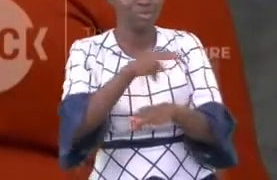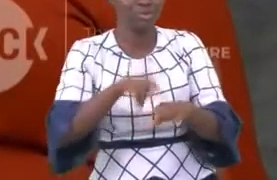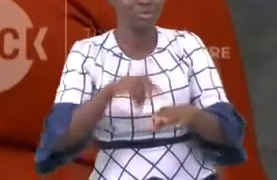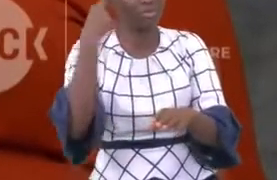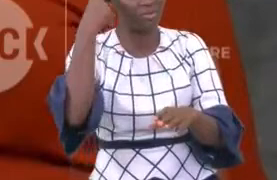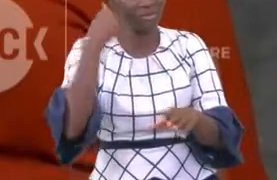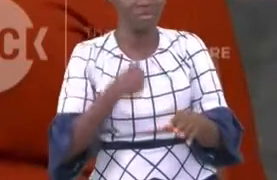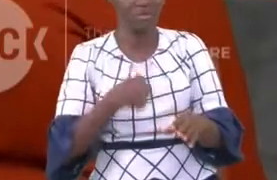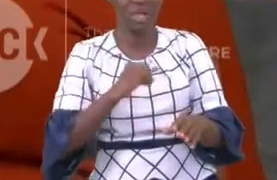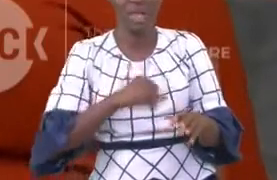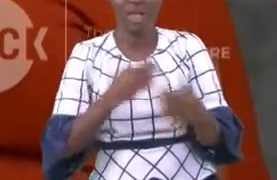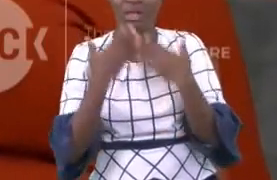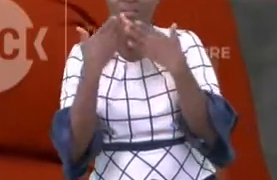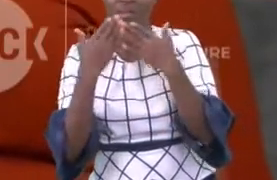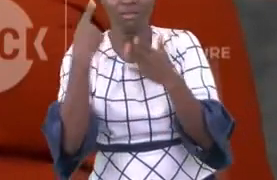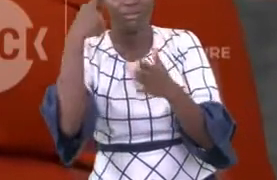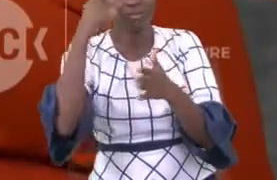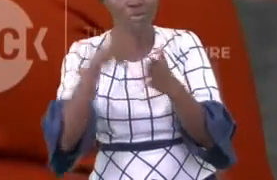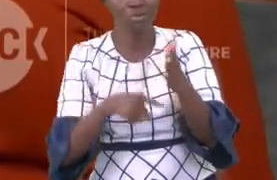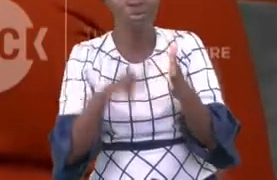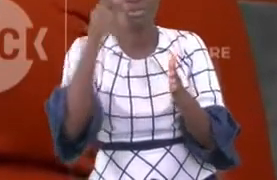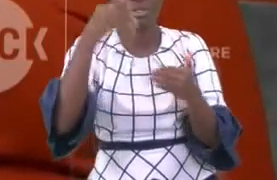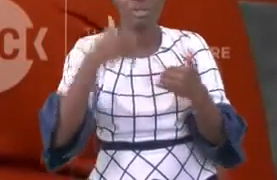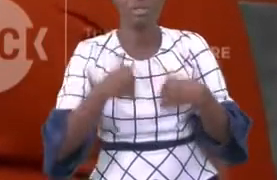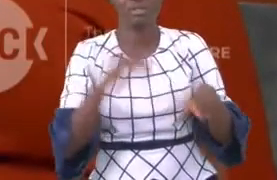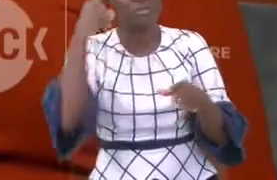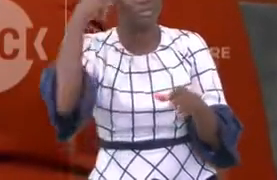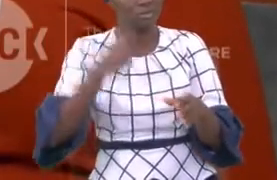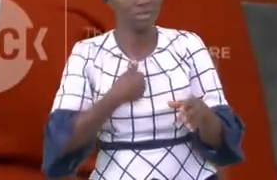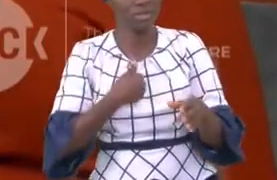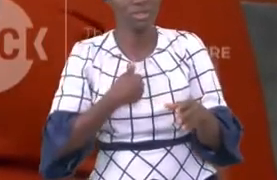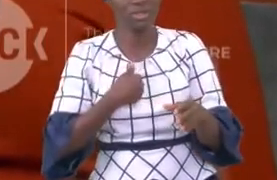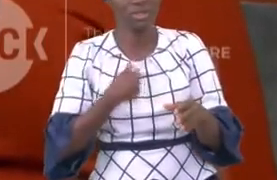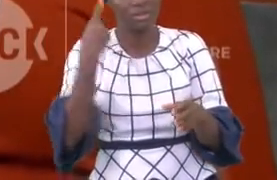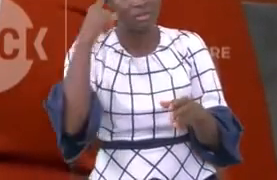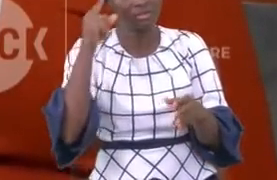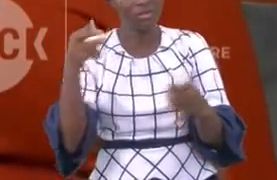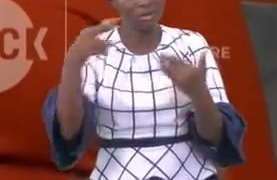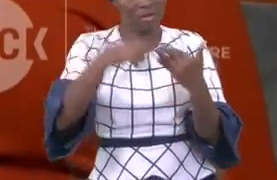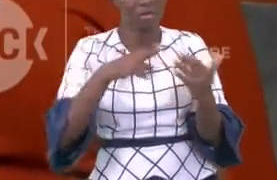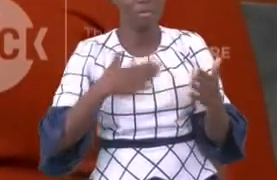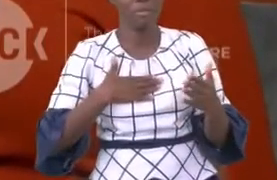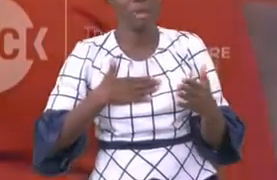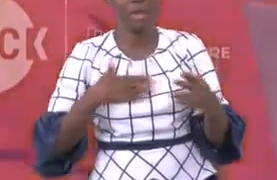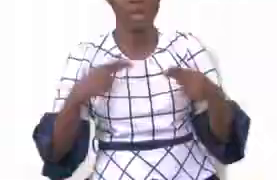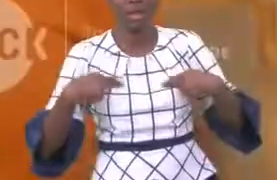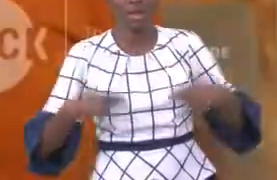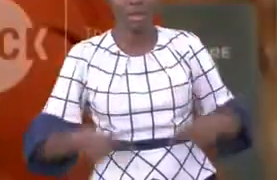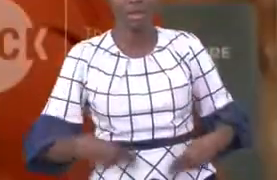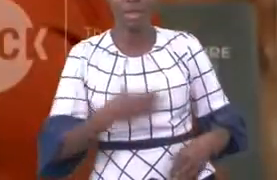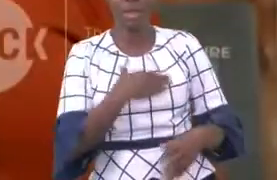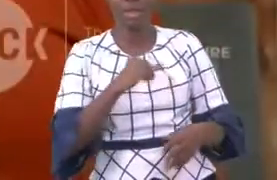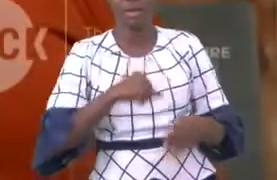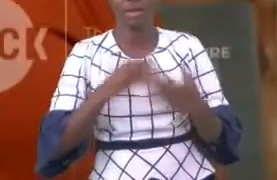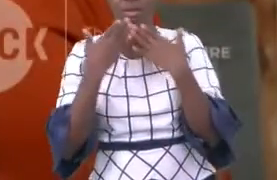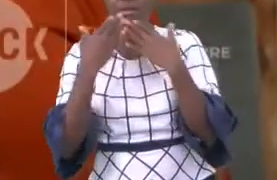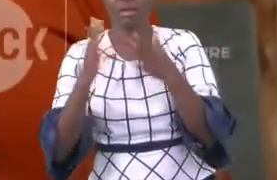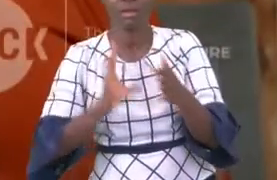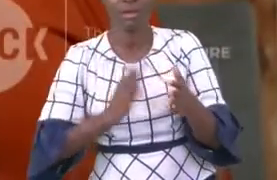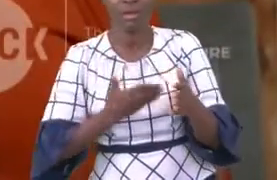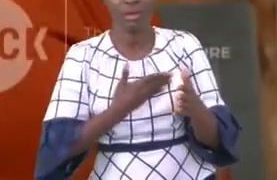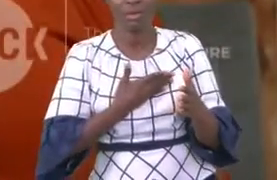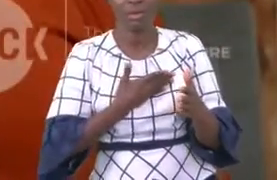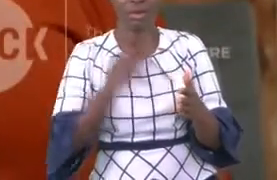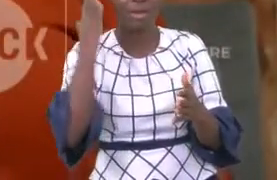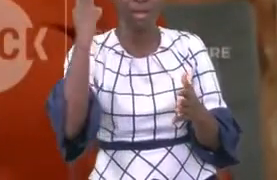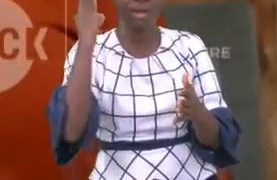and making it permanent. And I thank our pastor for keeping this program. And I pray that God will continue to